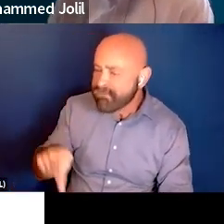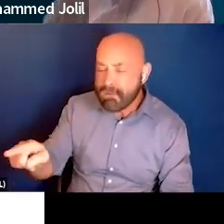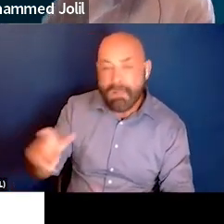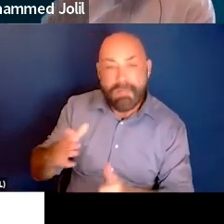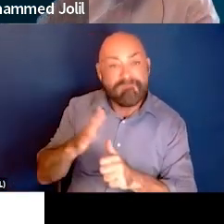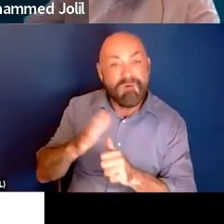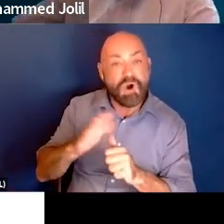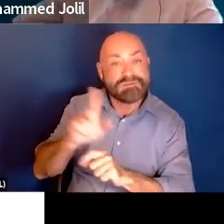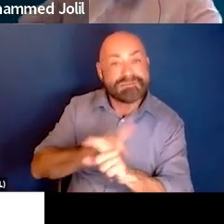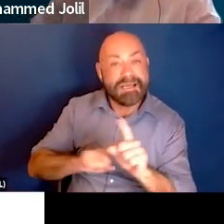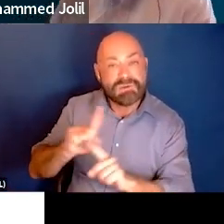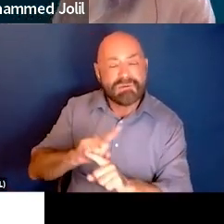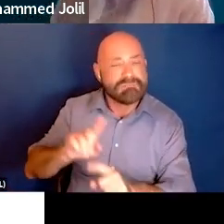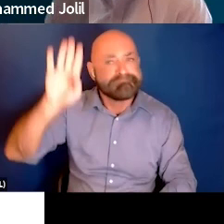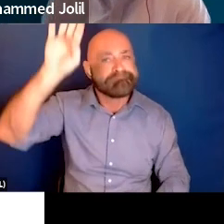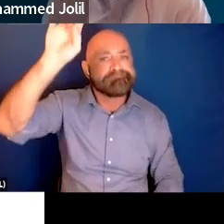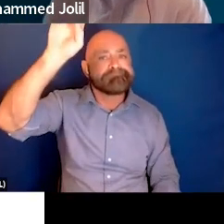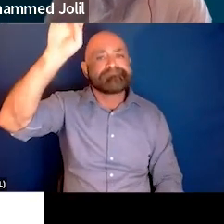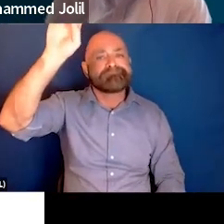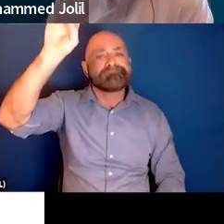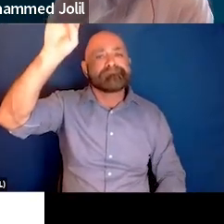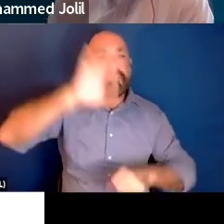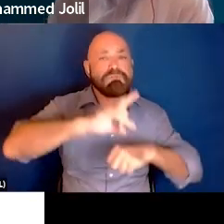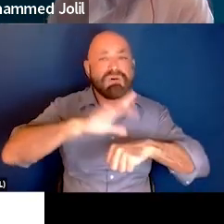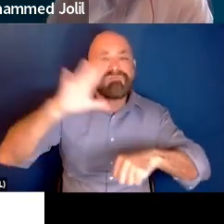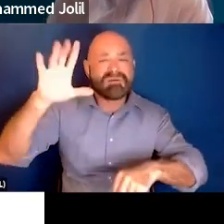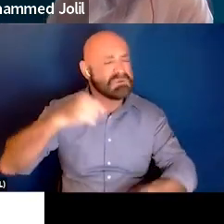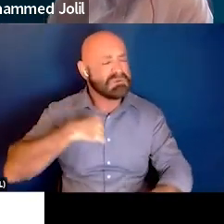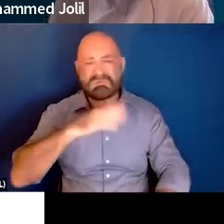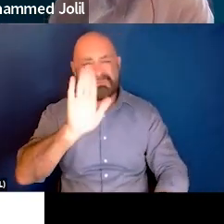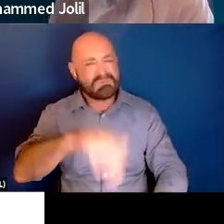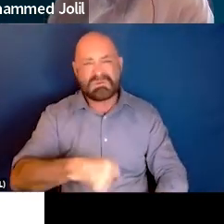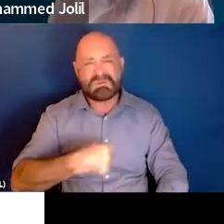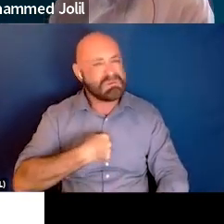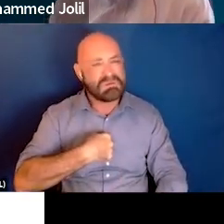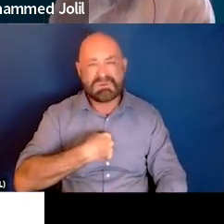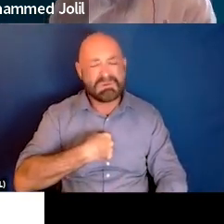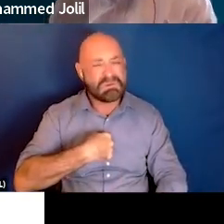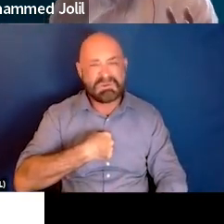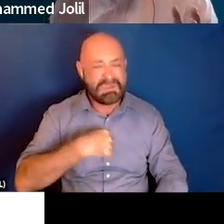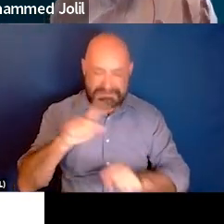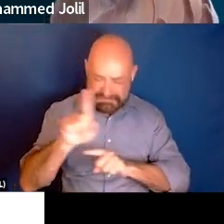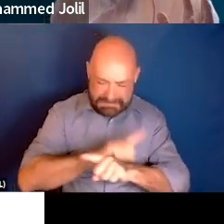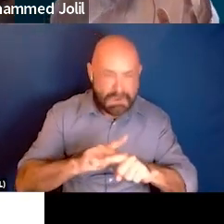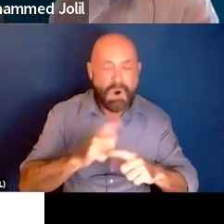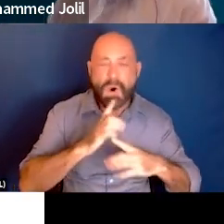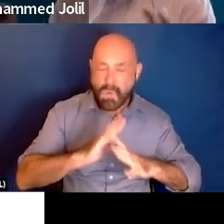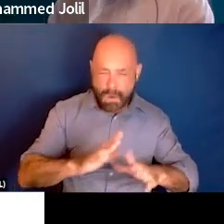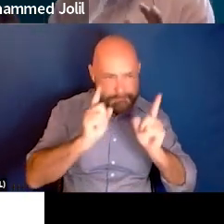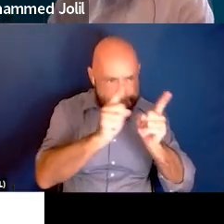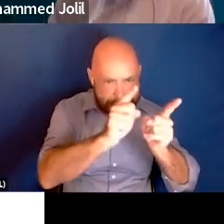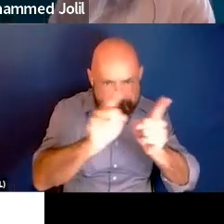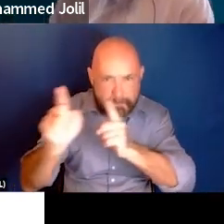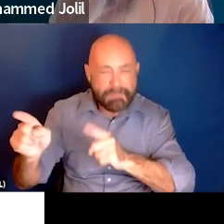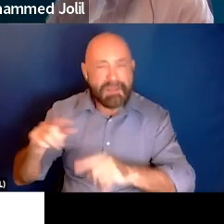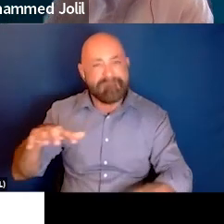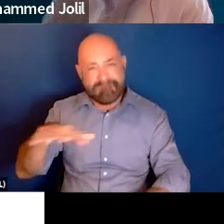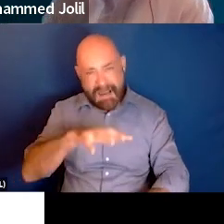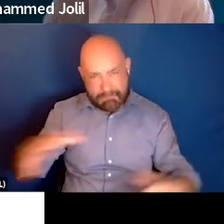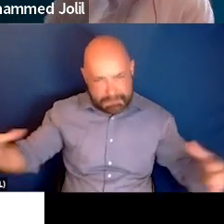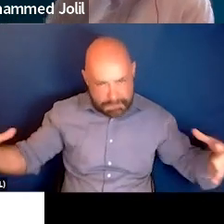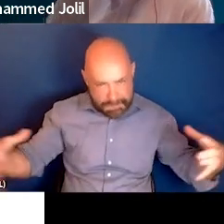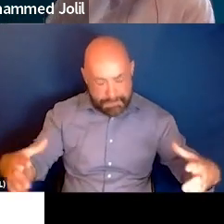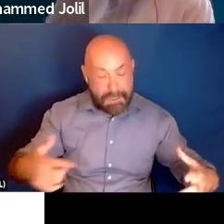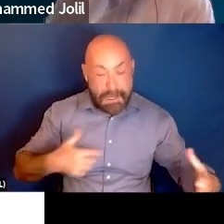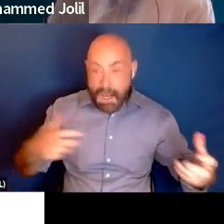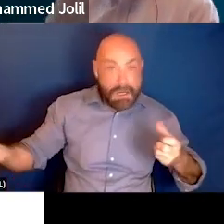that we don't want any professionals at a session. We just want families to come together so that we can